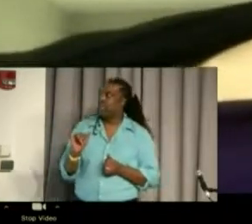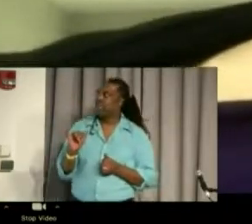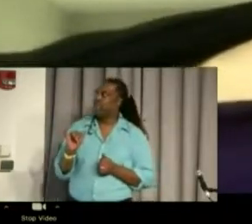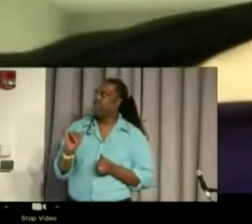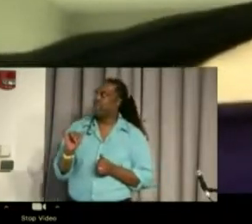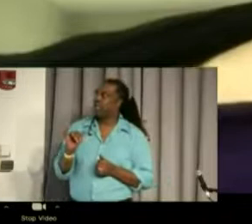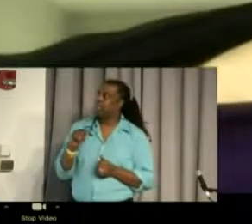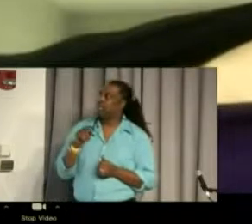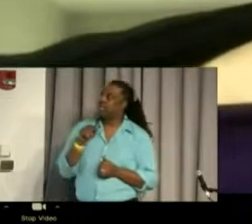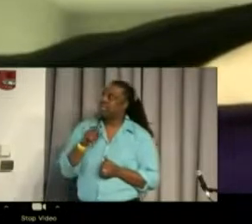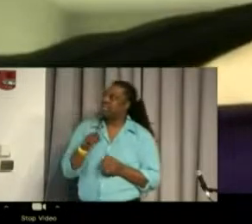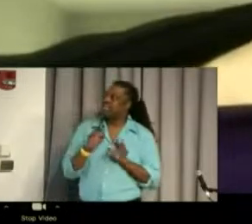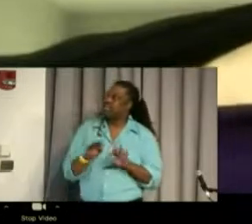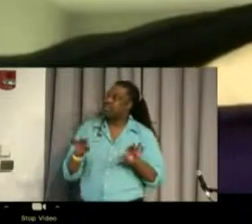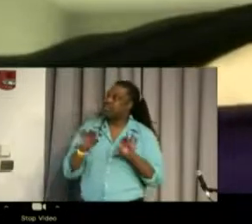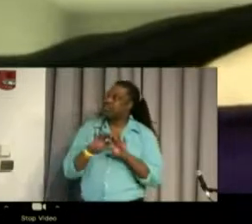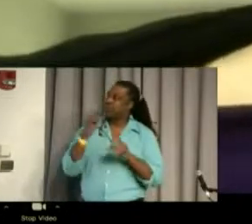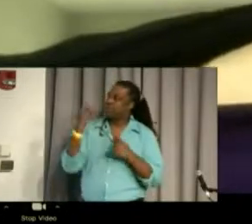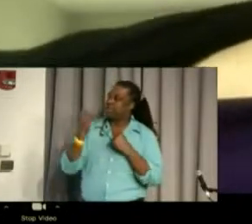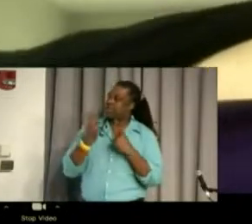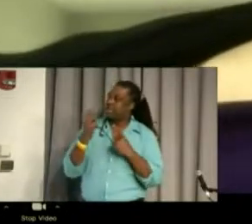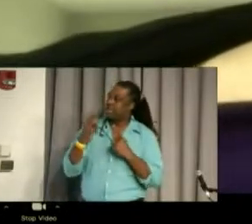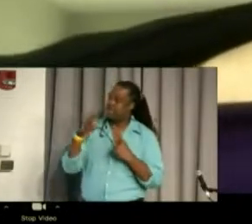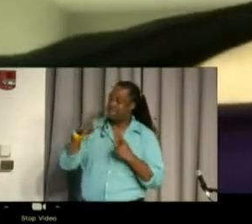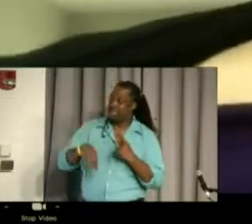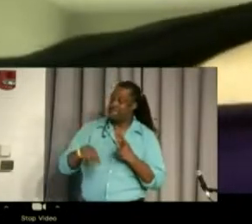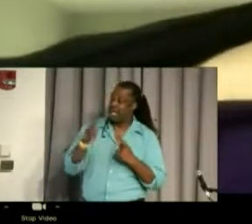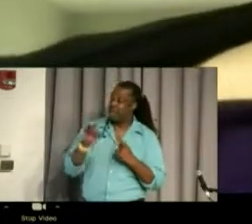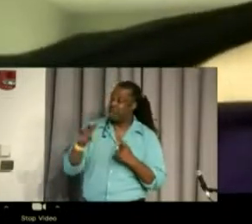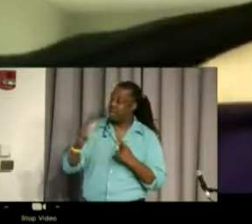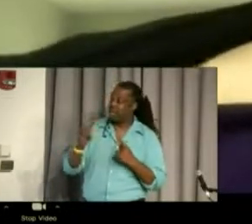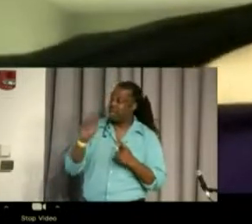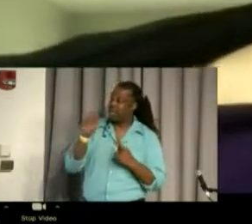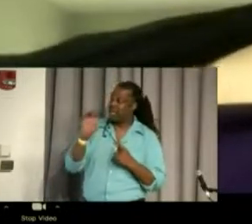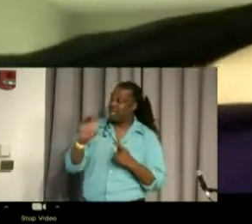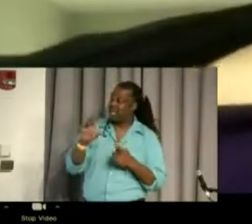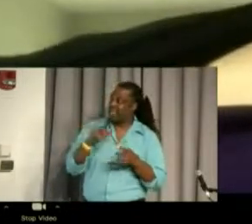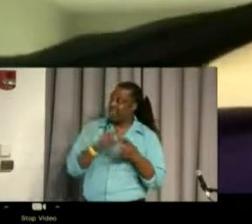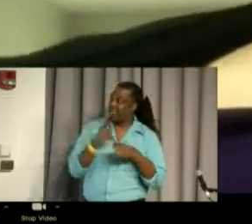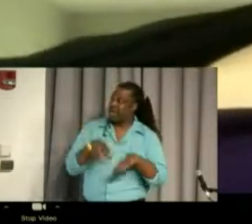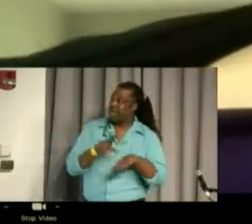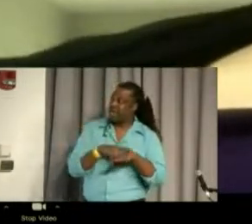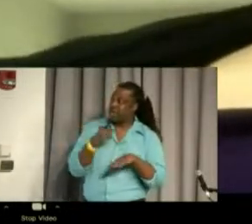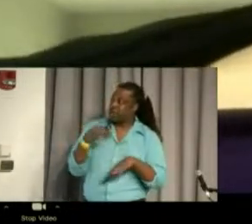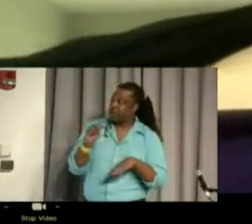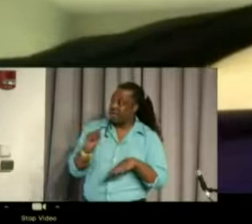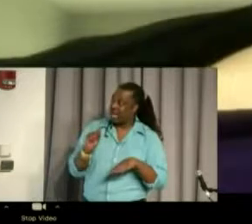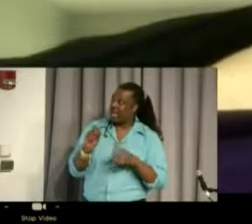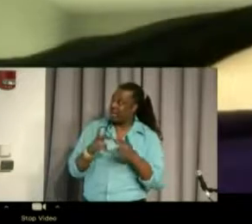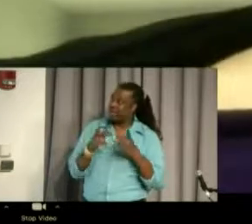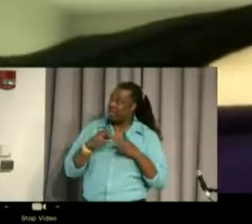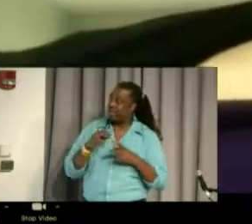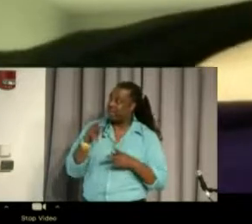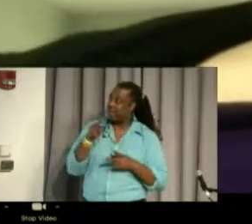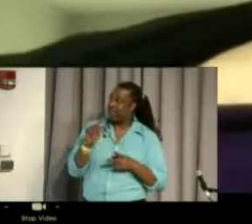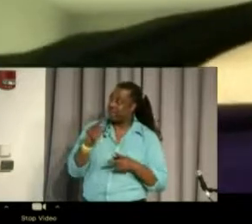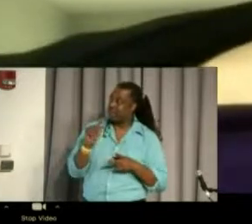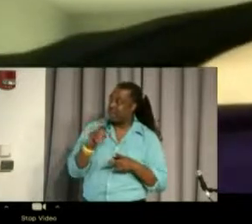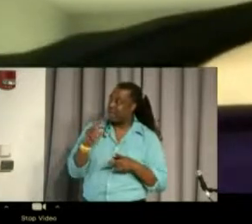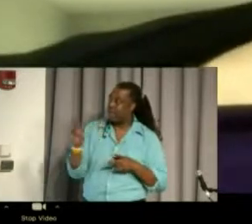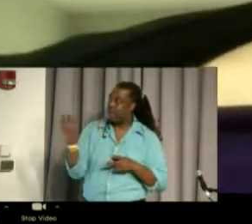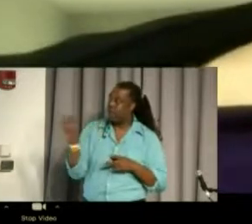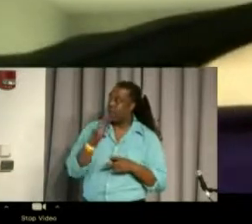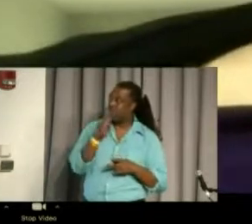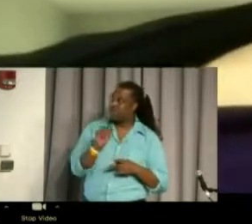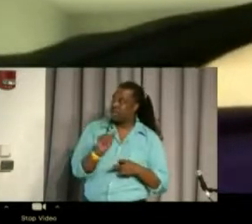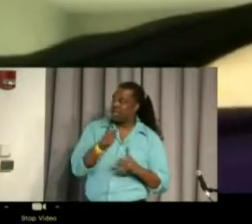This is really important to consider. The downwind air pollution from natural gas facilities in Pennsylvania and West Virginia impacted